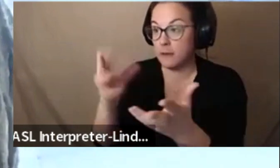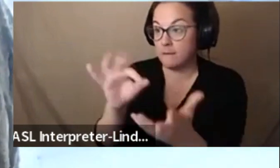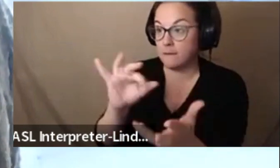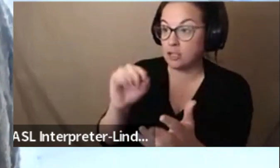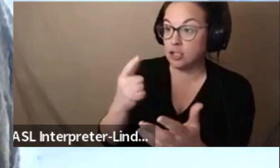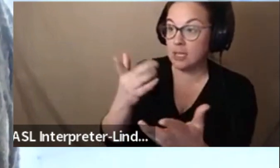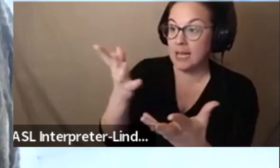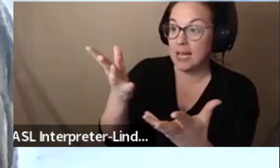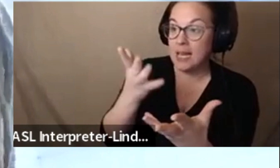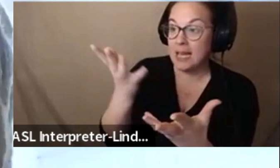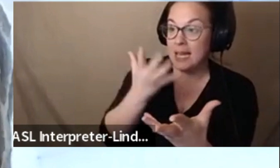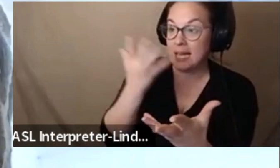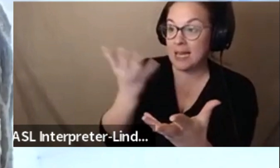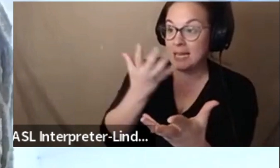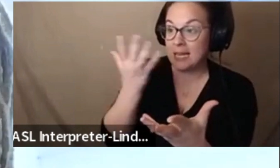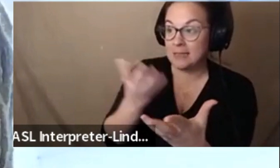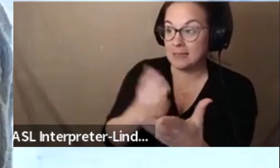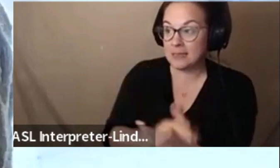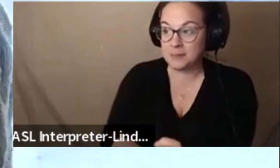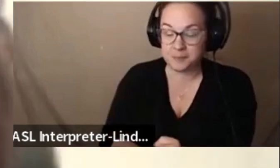about that, Finch? I'm just catching him up with what you said. Yeah.